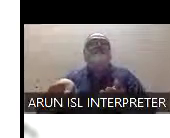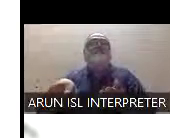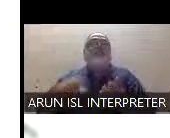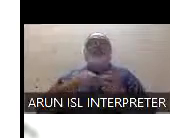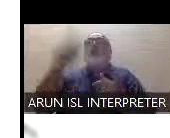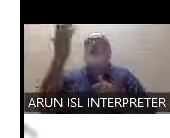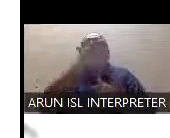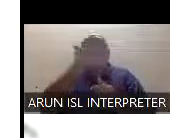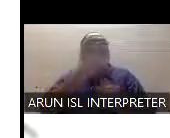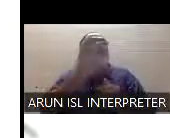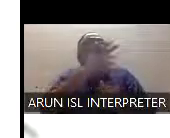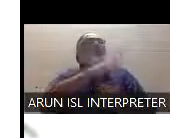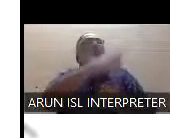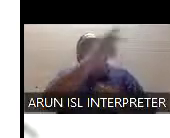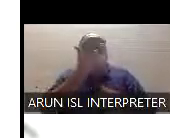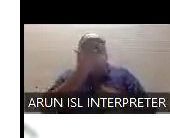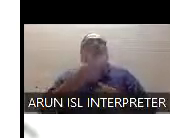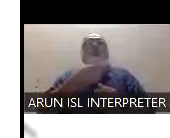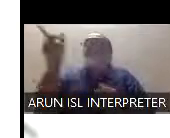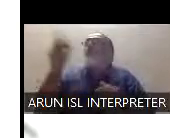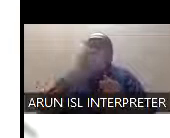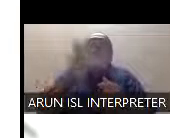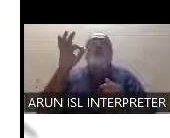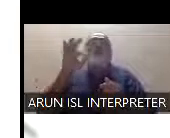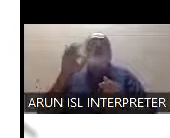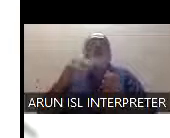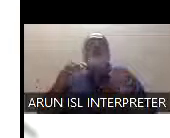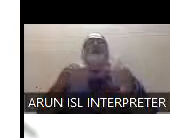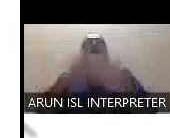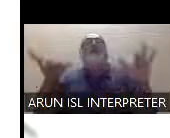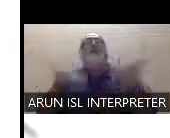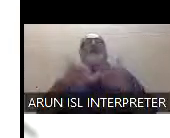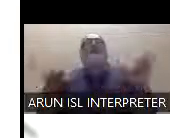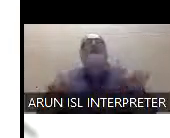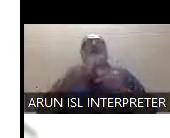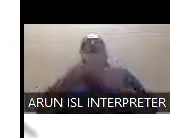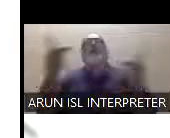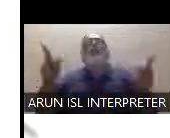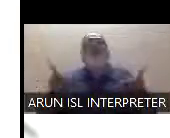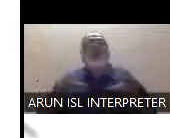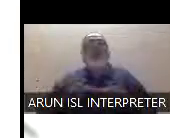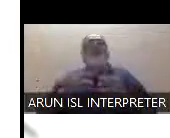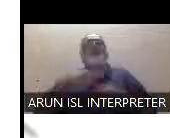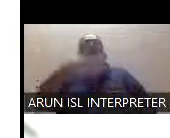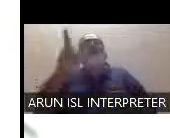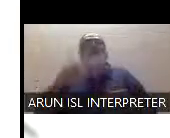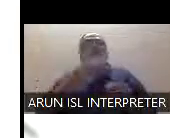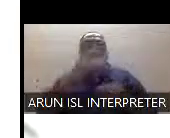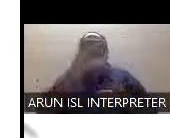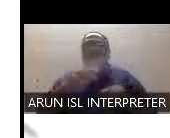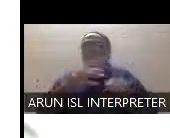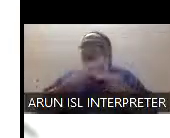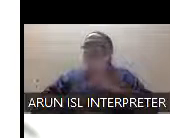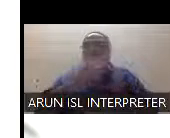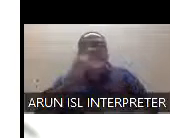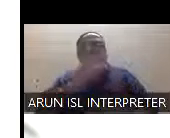or we go out to a restaurant, or we go out on the weekends for a swim in the swimming pool, we don't see people with disabilities, but